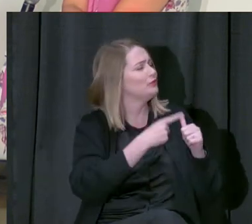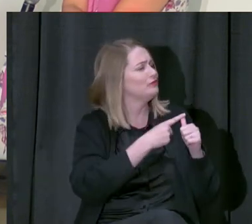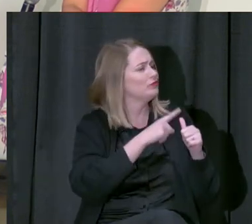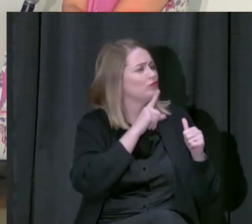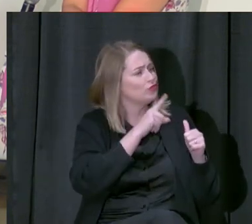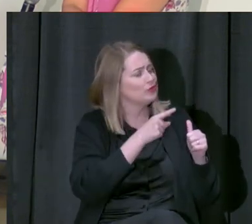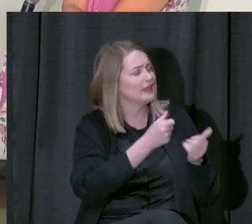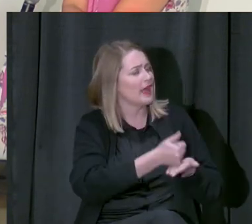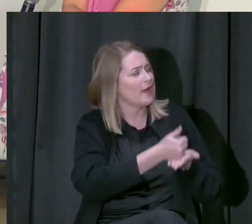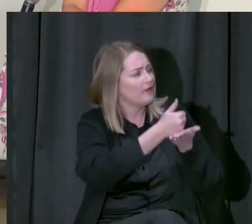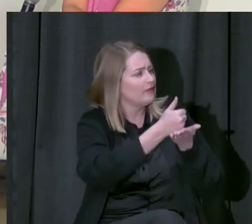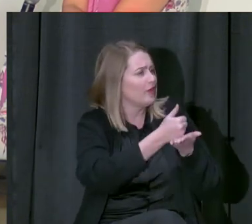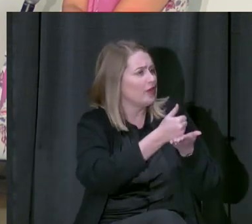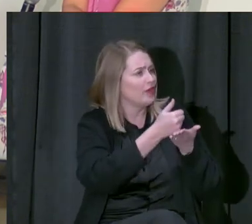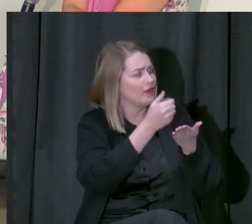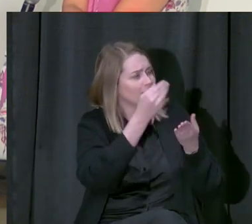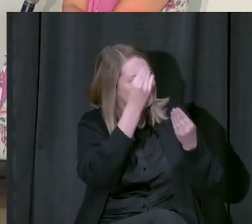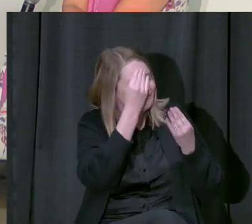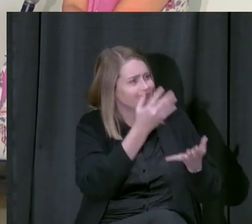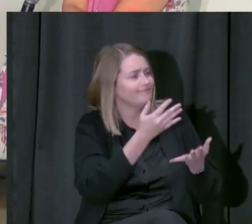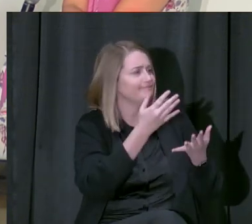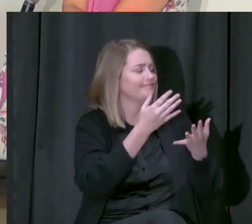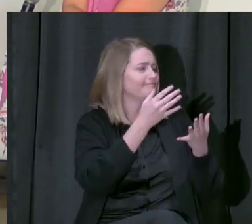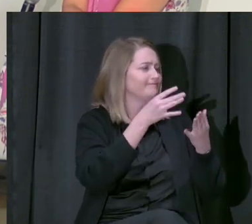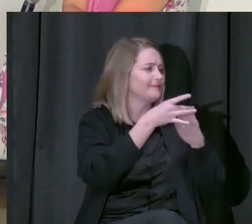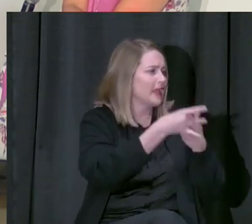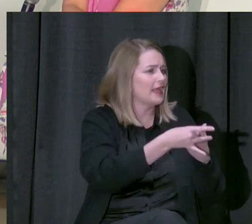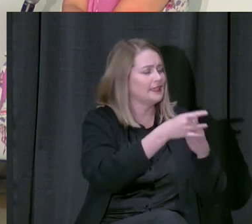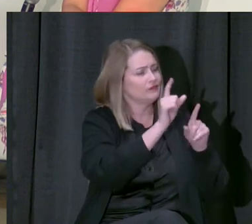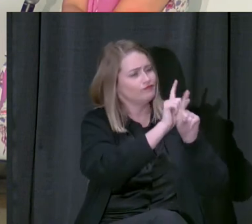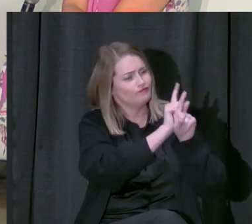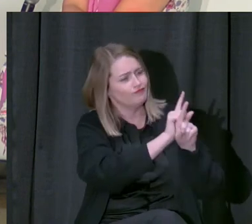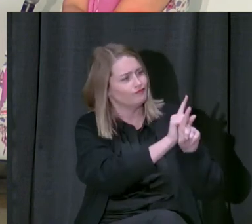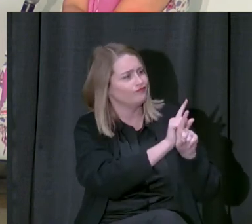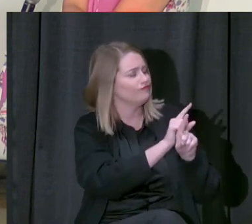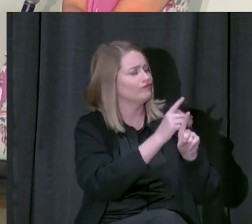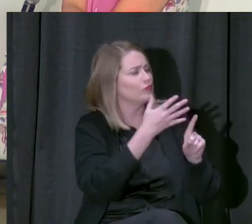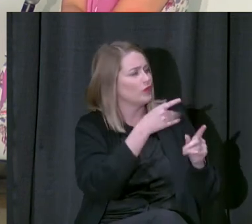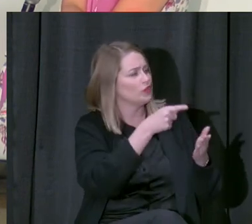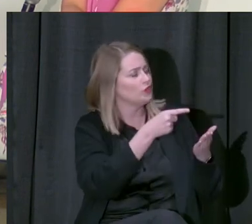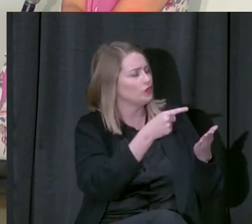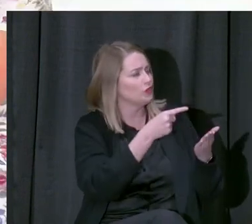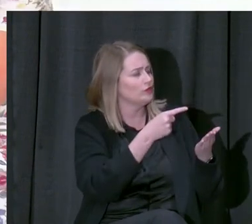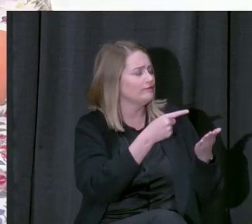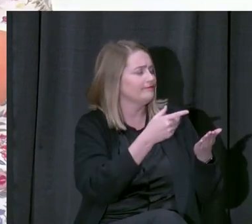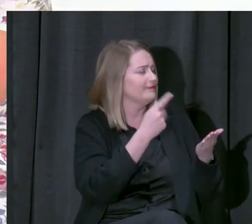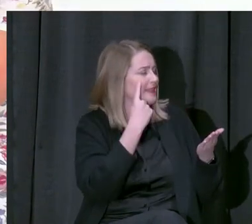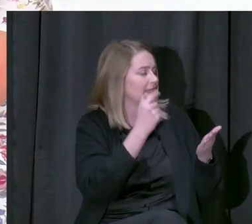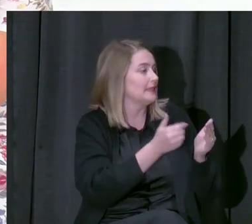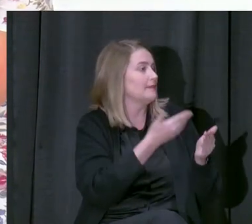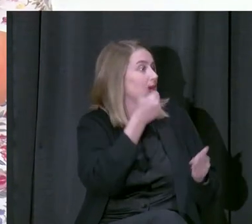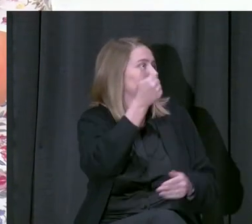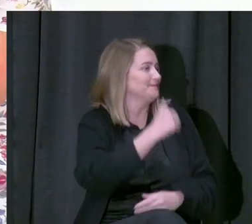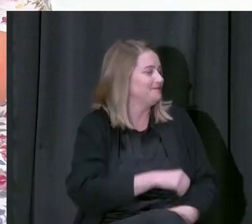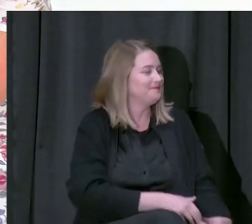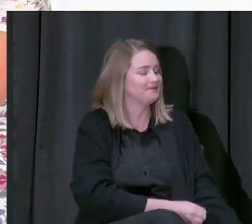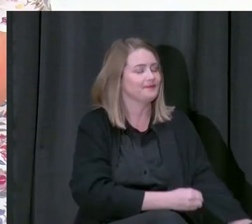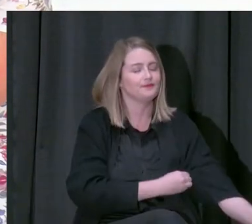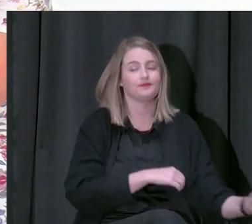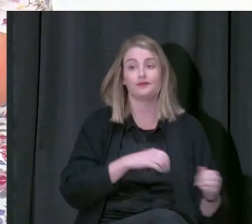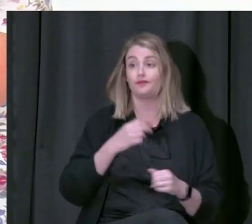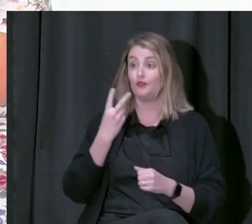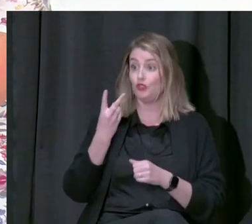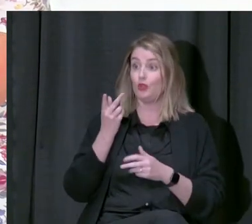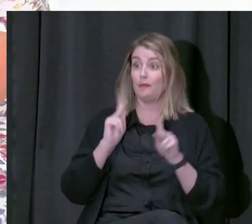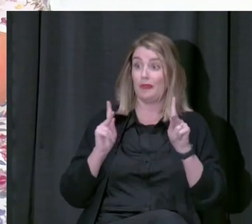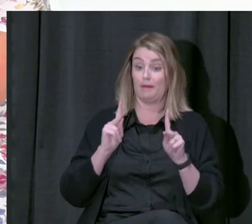piece of guidance, mentorship, partnership, or information that you came across? The two people that were part of my